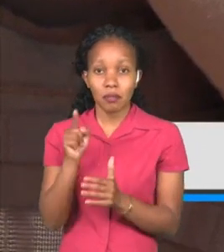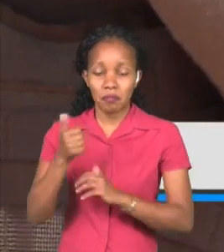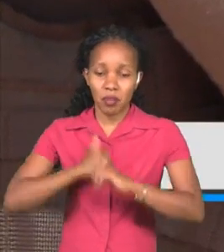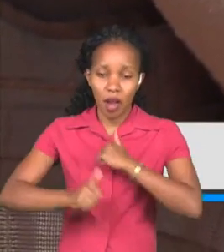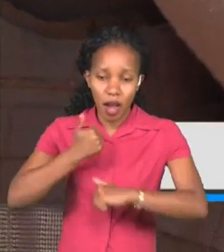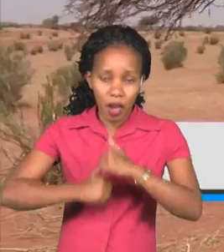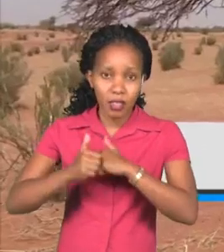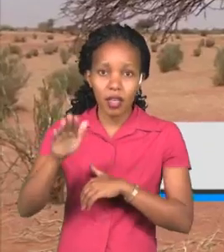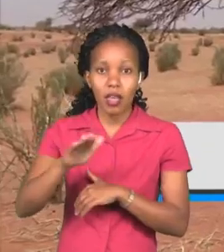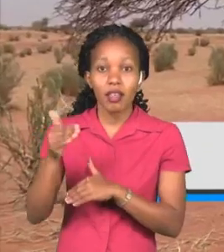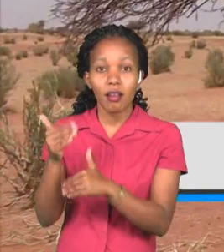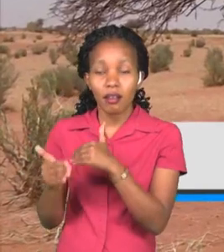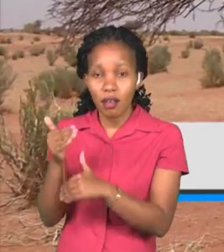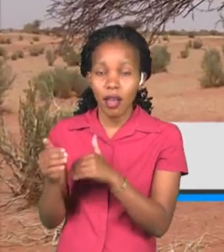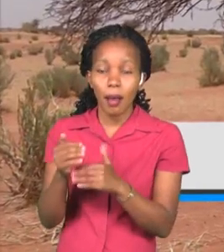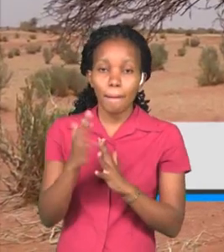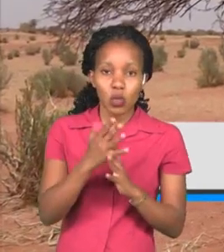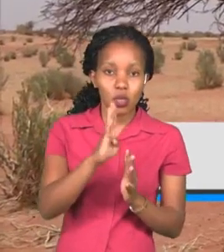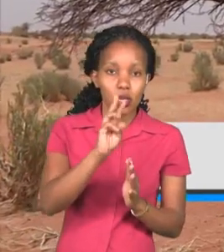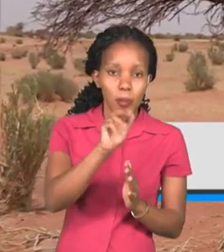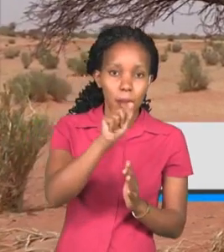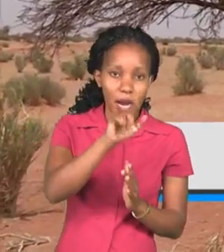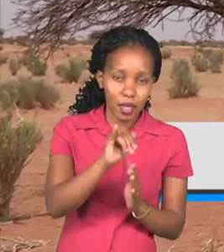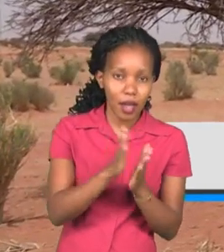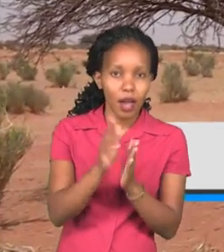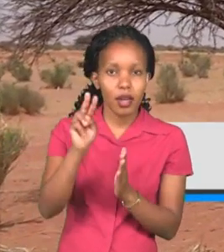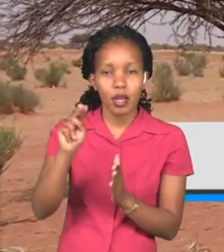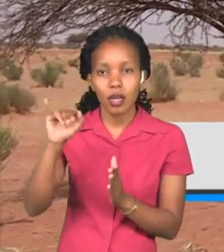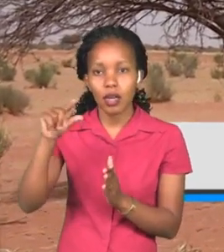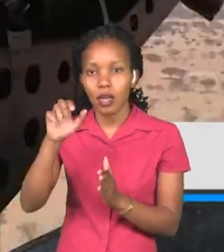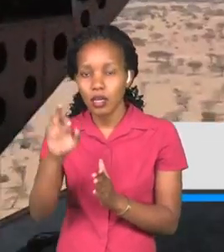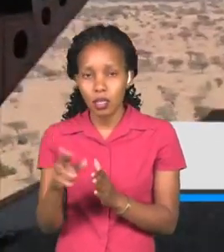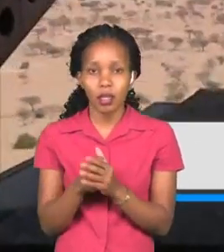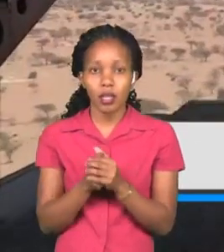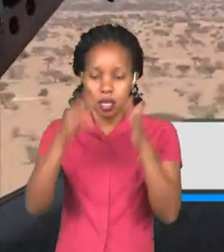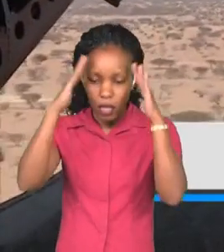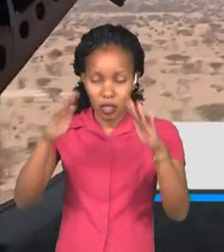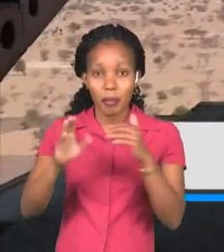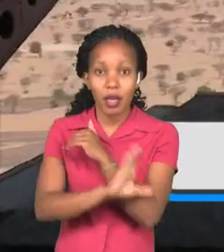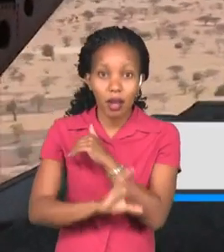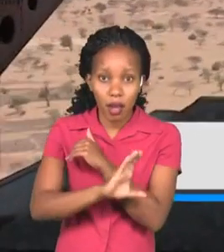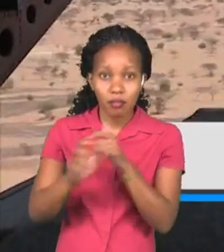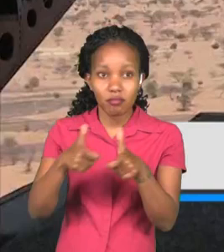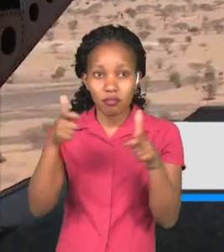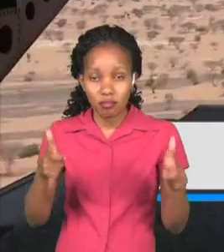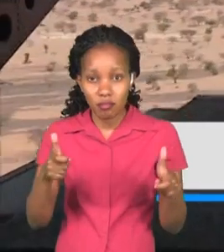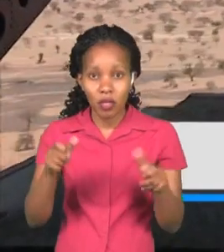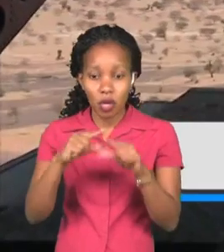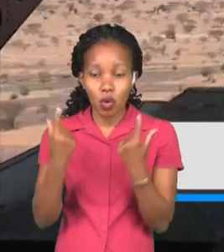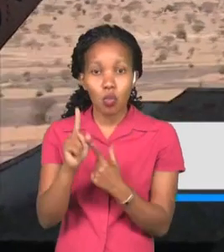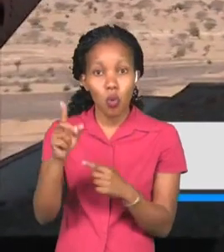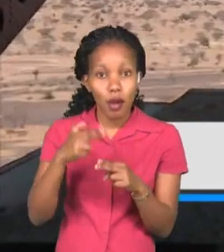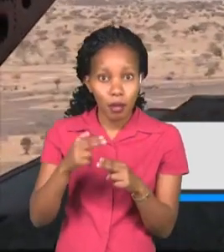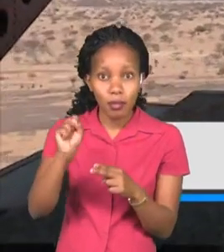active in an area close to the border between Mali and Niger, mostly against the Islamic State in the Greater Sahel group.